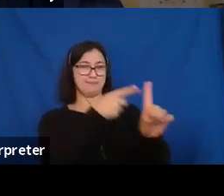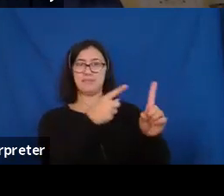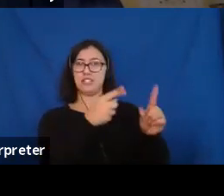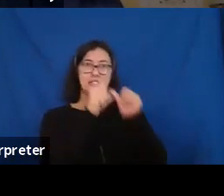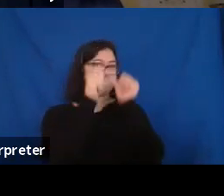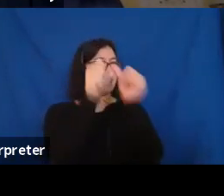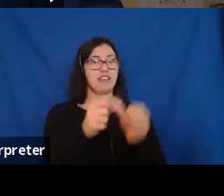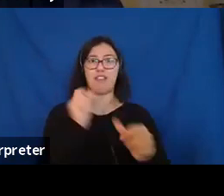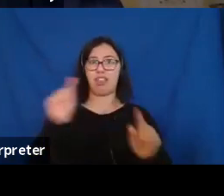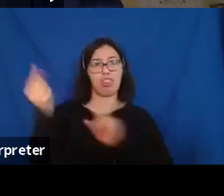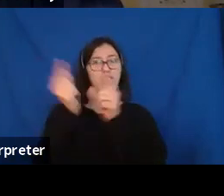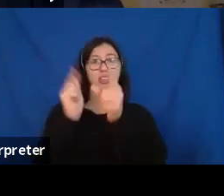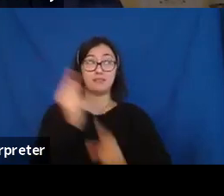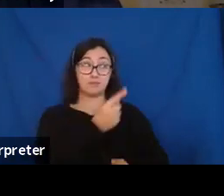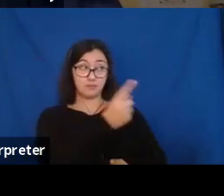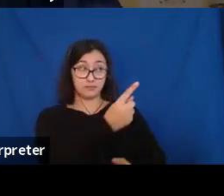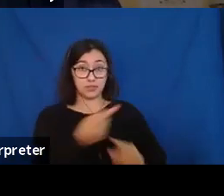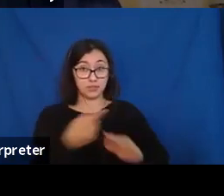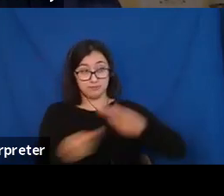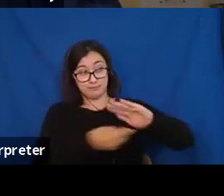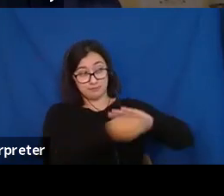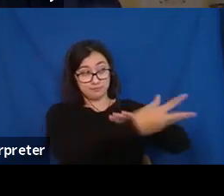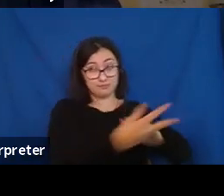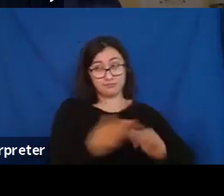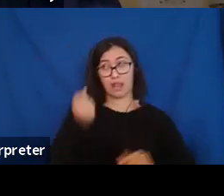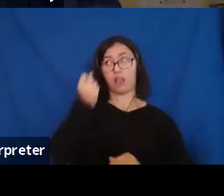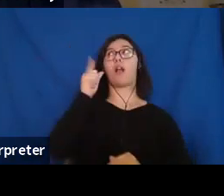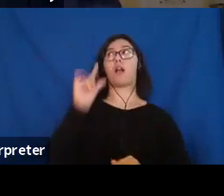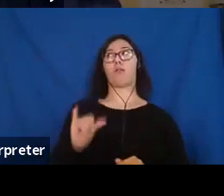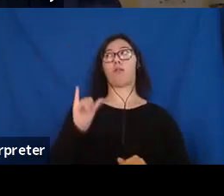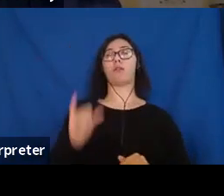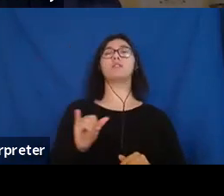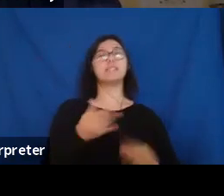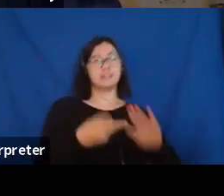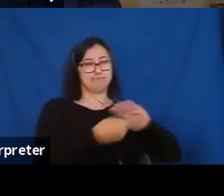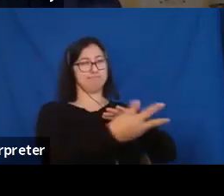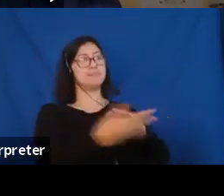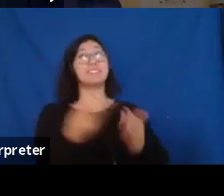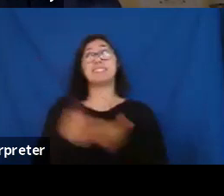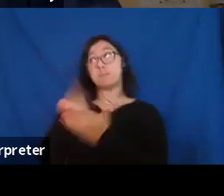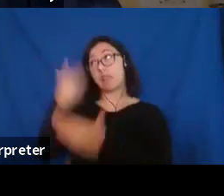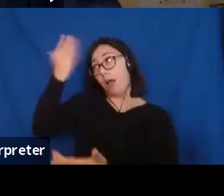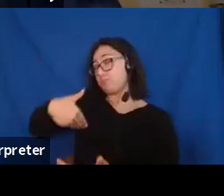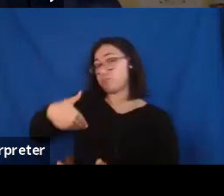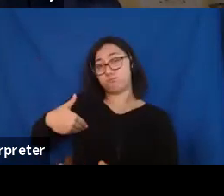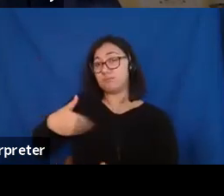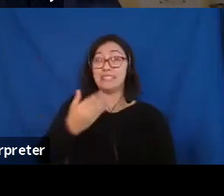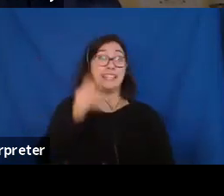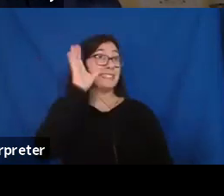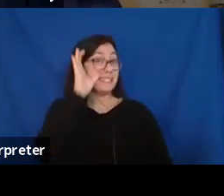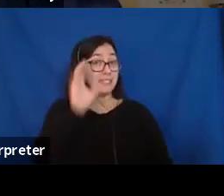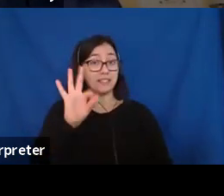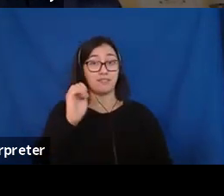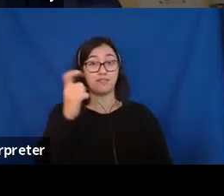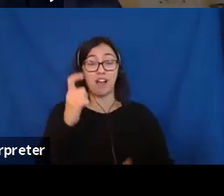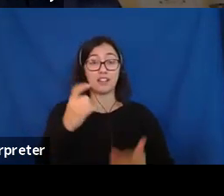if Brian picked up on your hint because you were being subtle, and some people miss the subtleties. And if he's listening to Fox News and hearing them